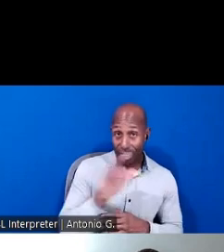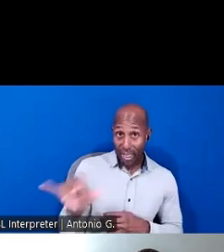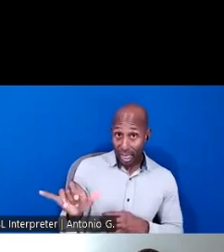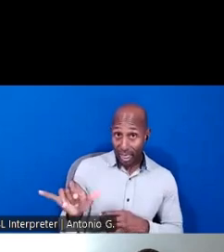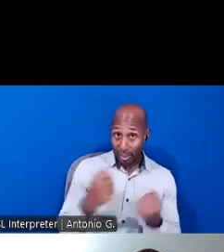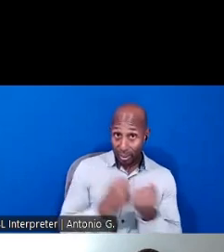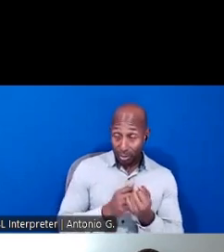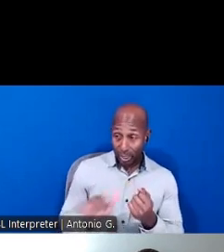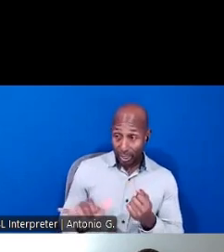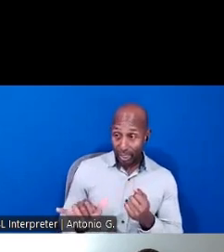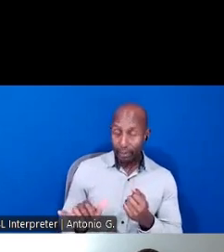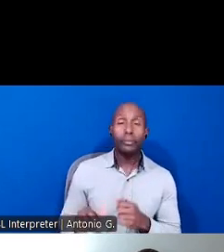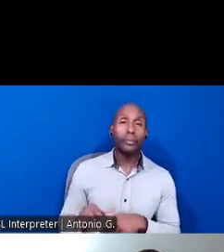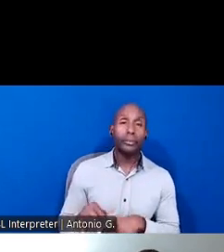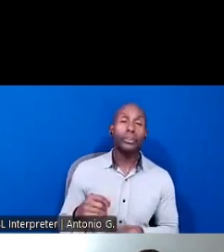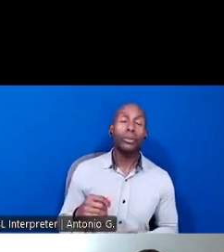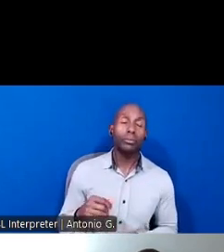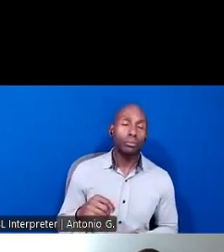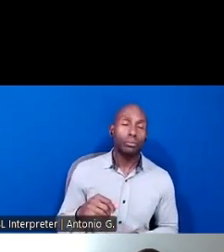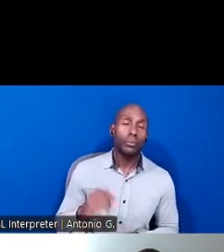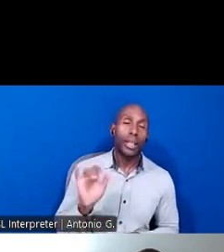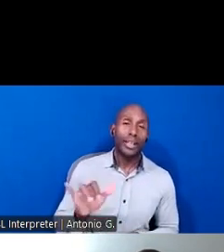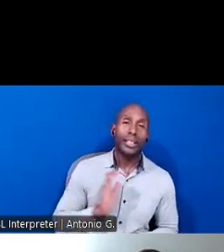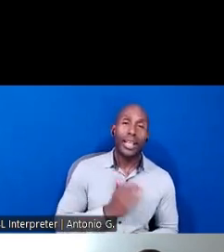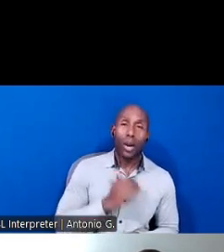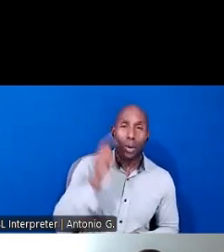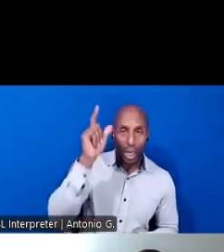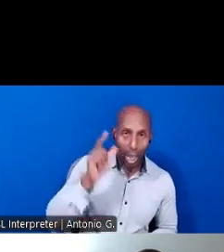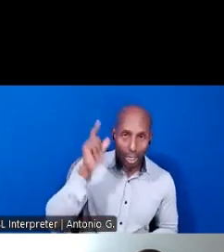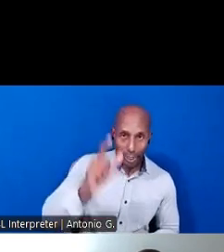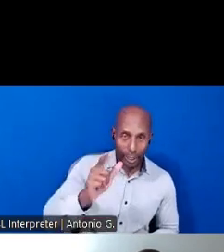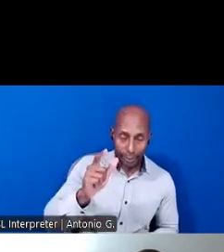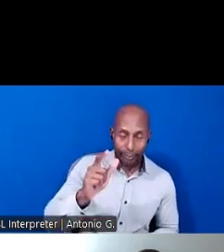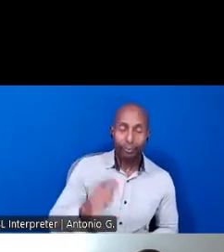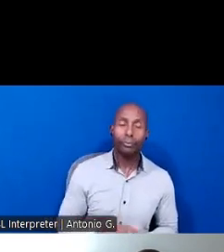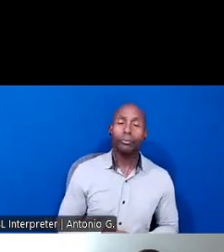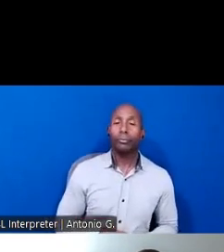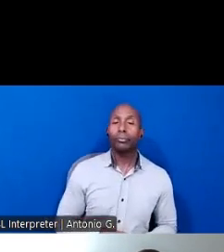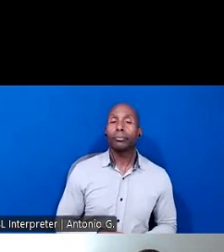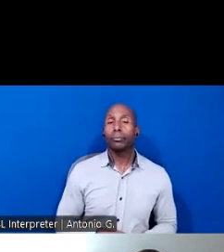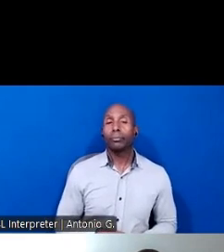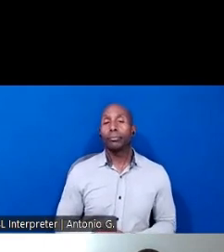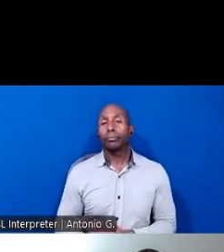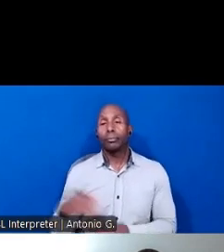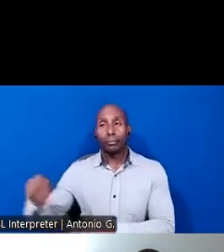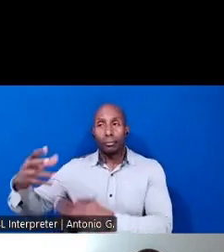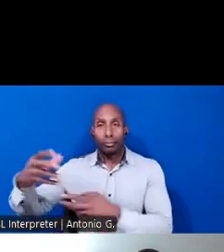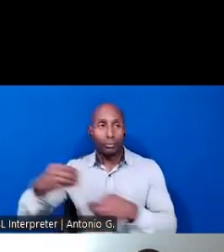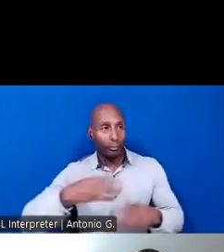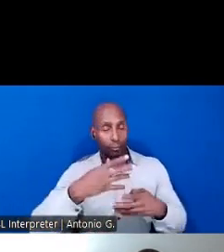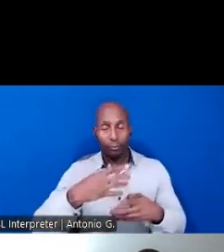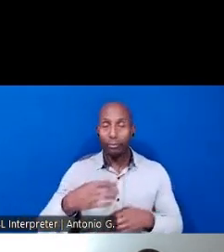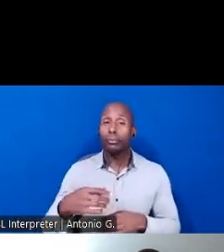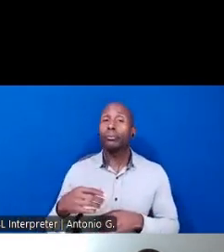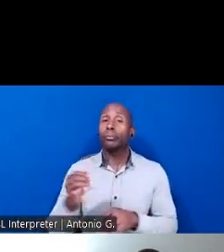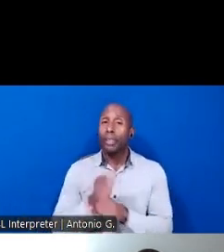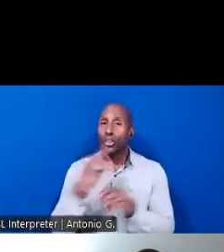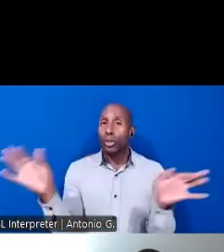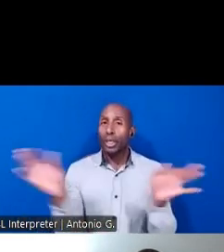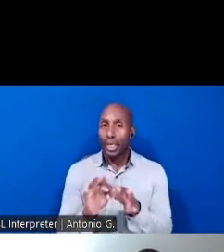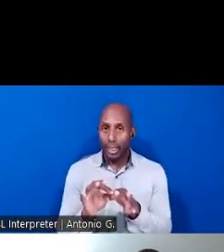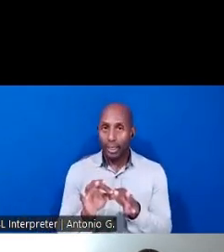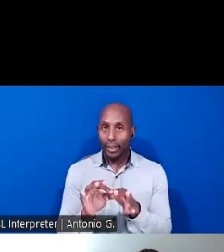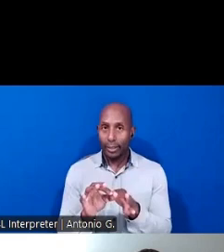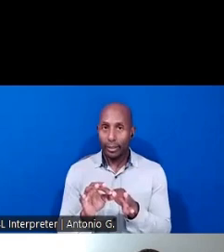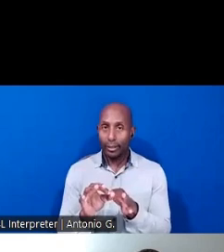you're reporting in a section that should have the staff, make sure you kind of have that connection between the section you're reporting in and the staff